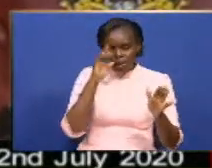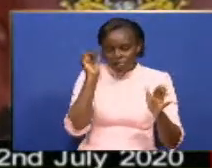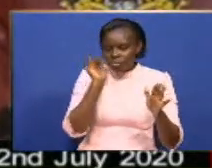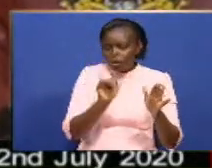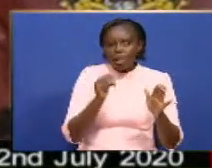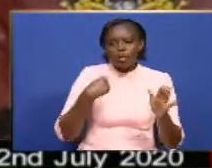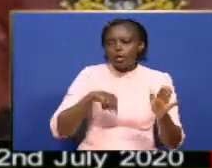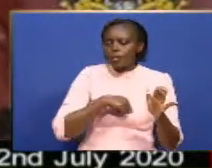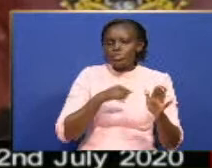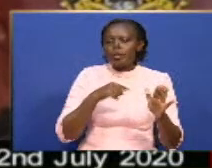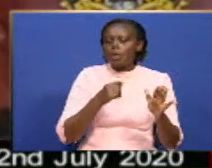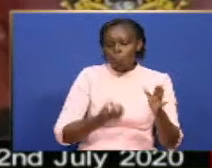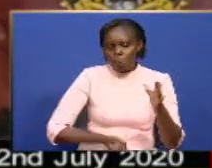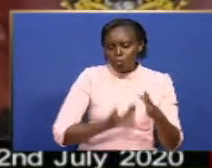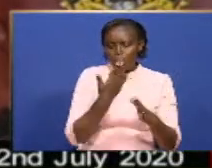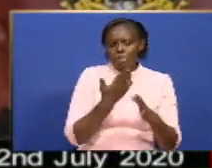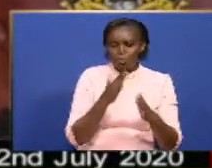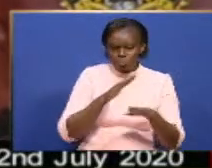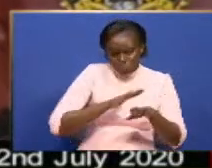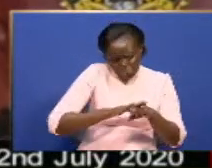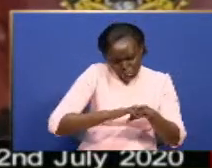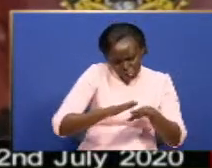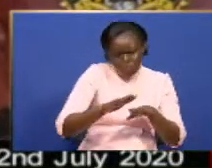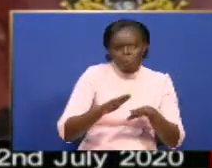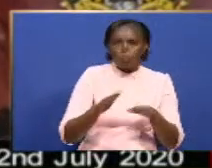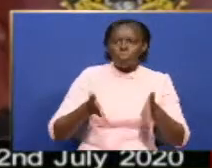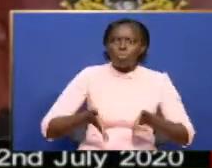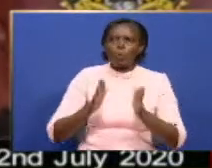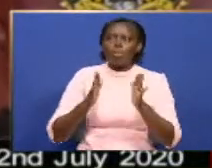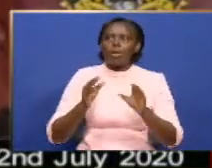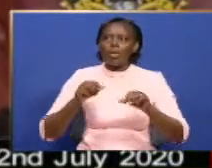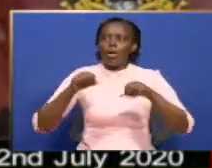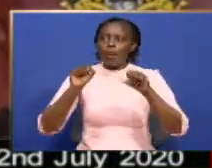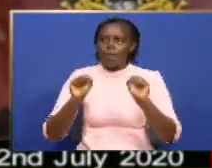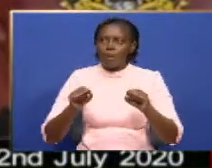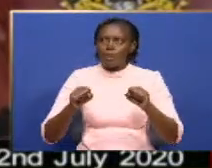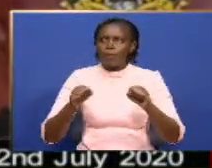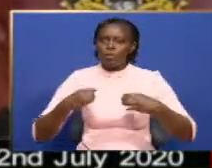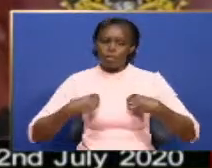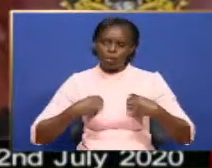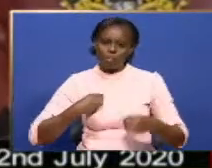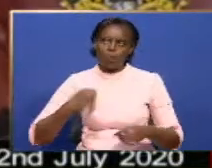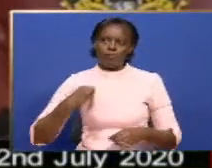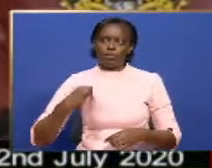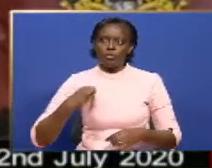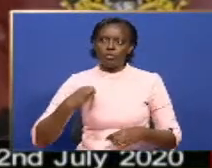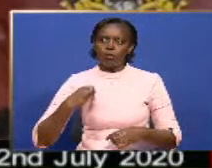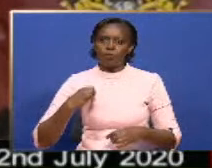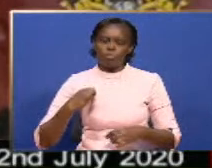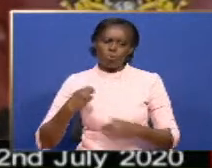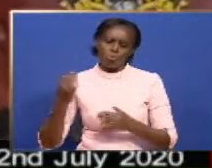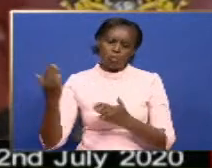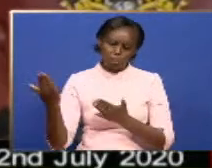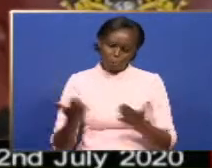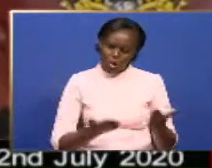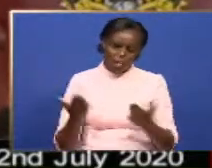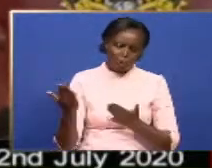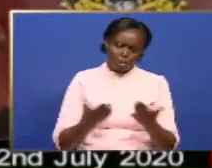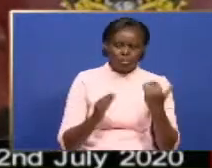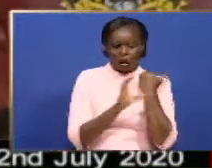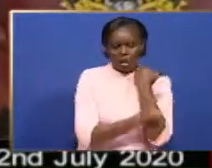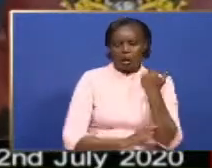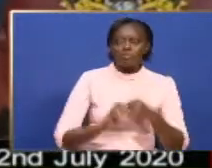we also need to come up with a smooth way of enabling voluntary repatriation of these refugees, Madam